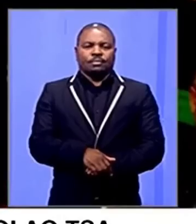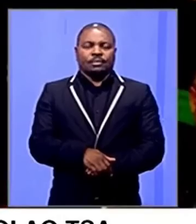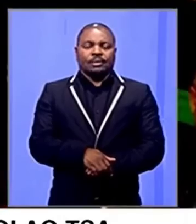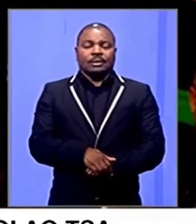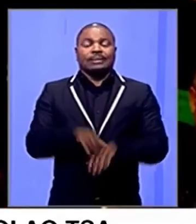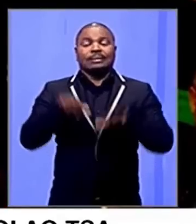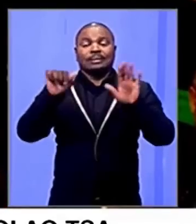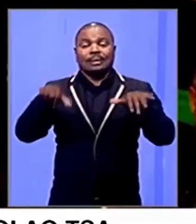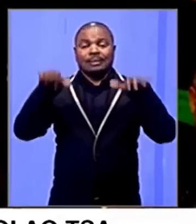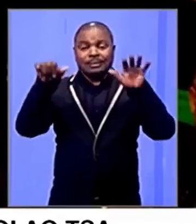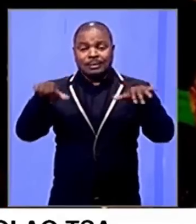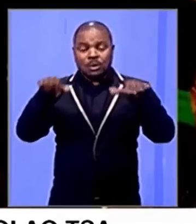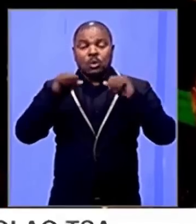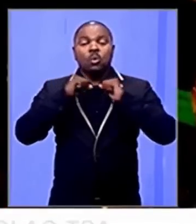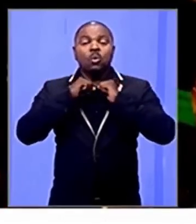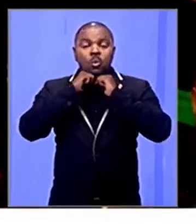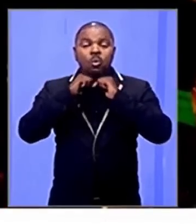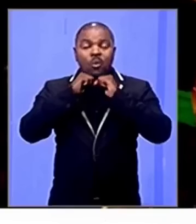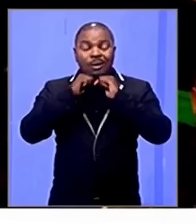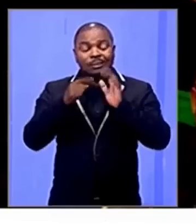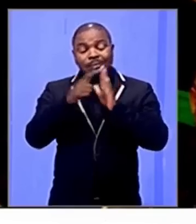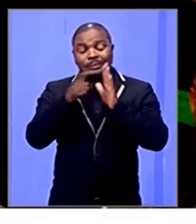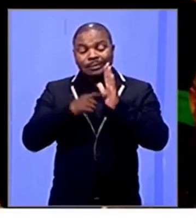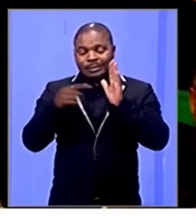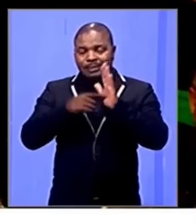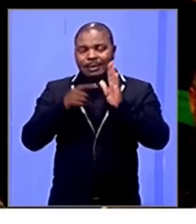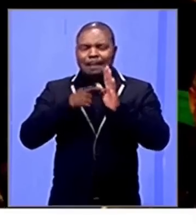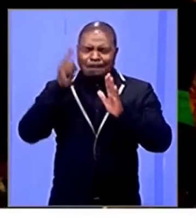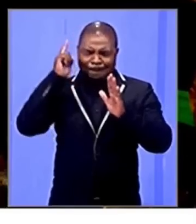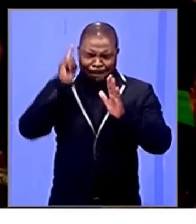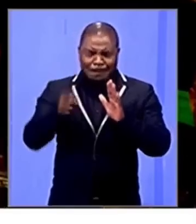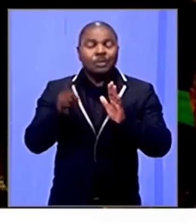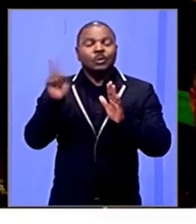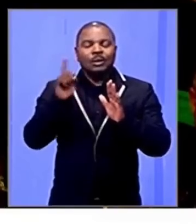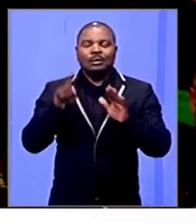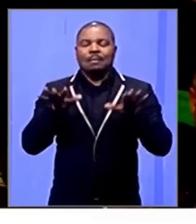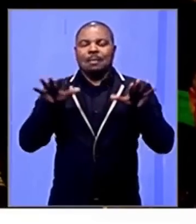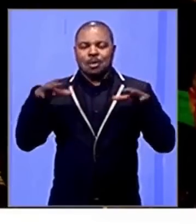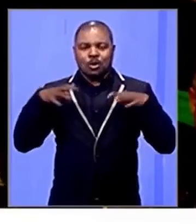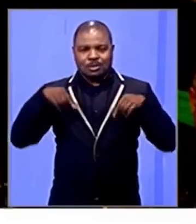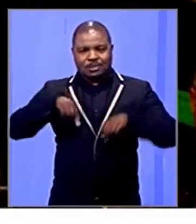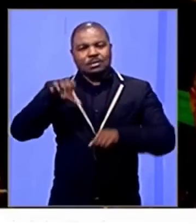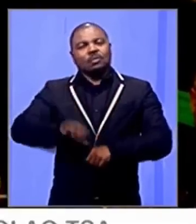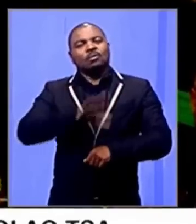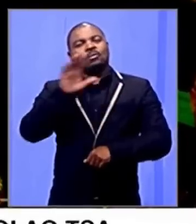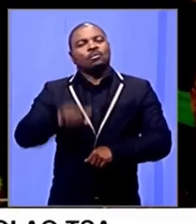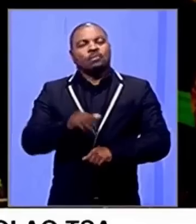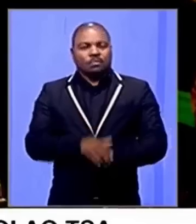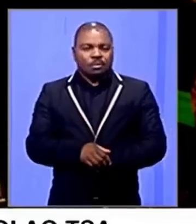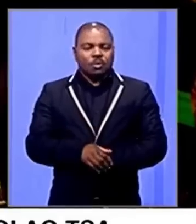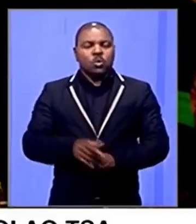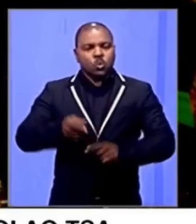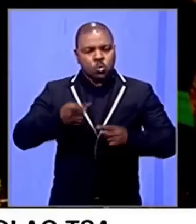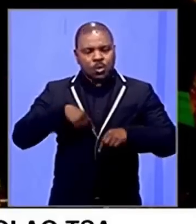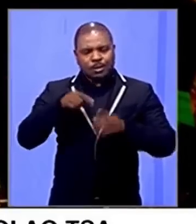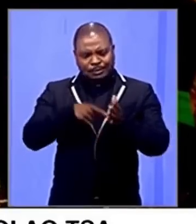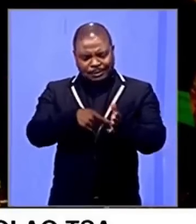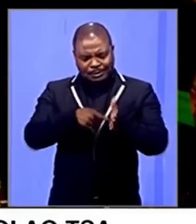16 August must be a public holiday in South Africa. We will